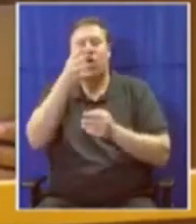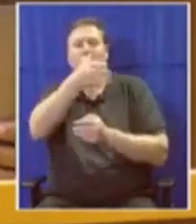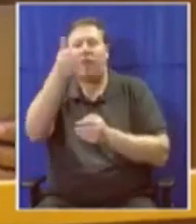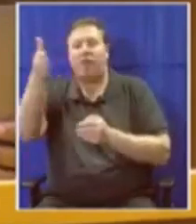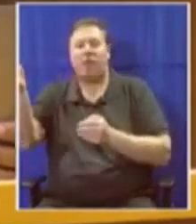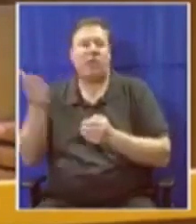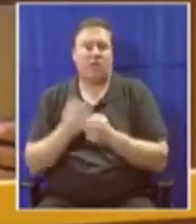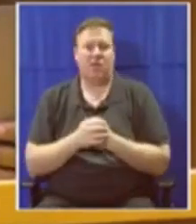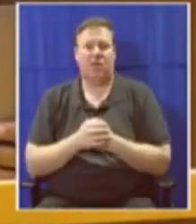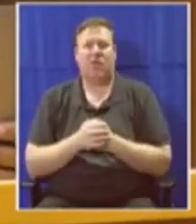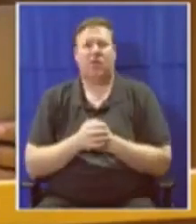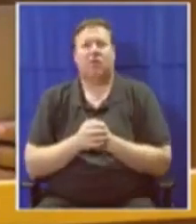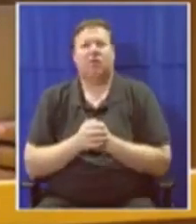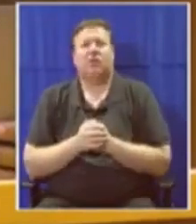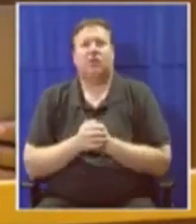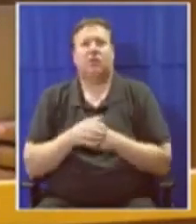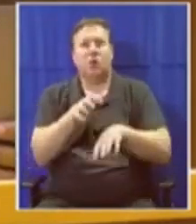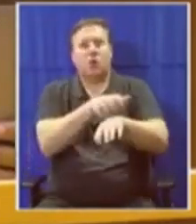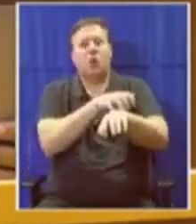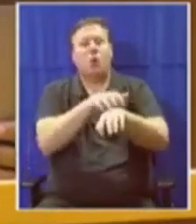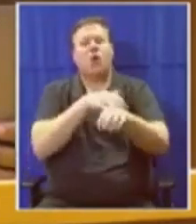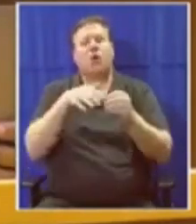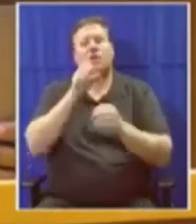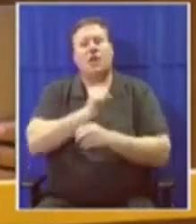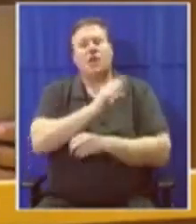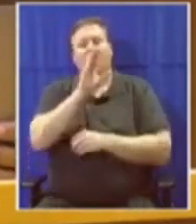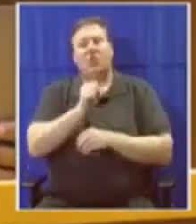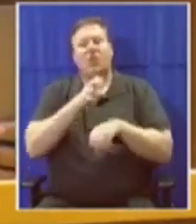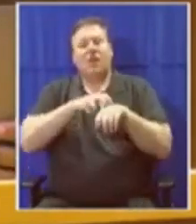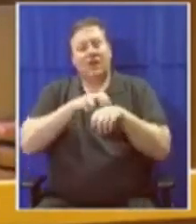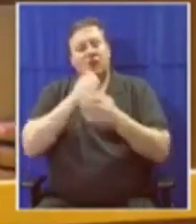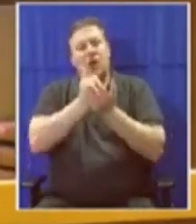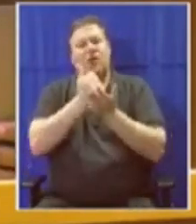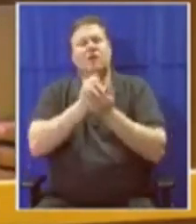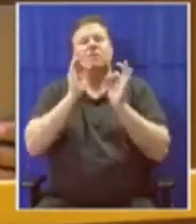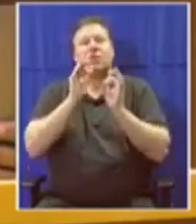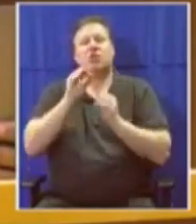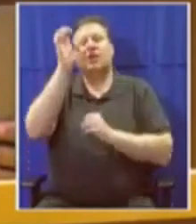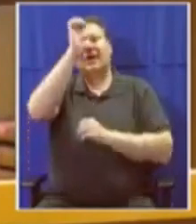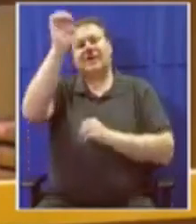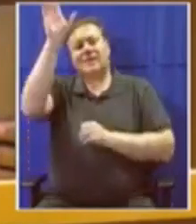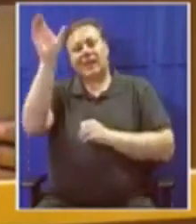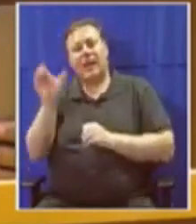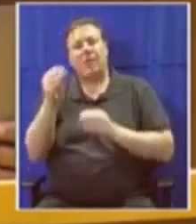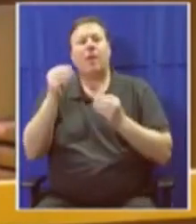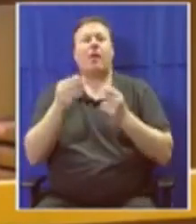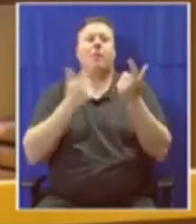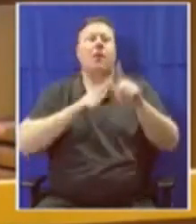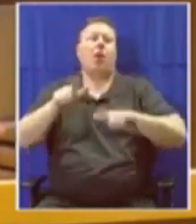South Africa, especially for poor provinces such as the Eastern Cape and Limpopo. And therefore, the